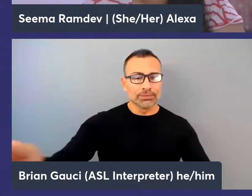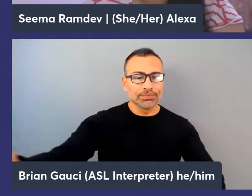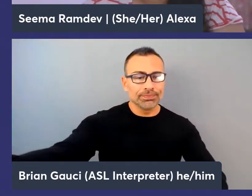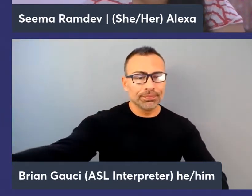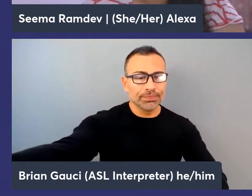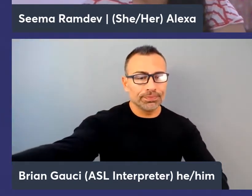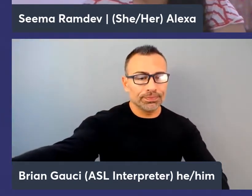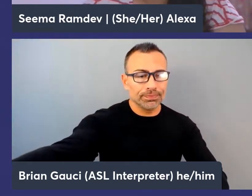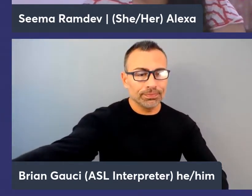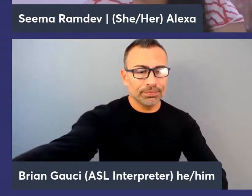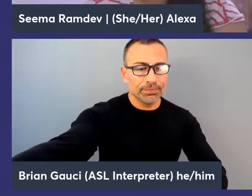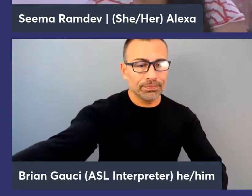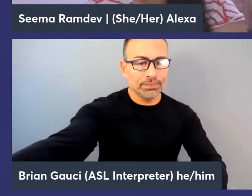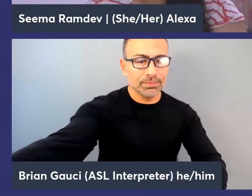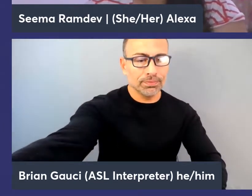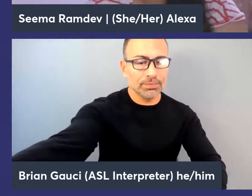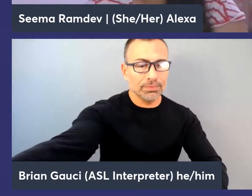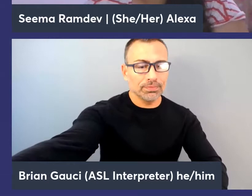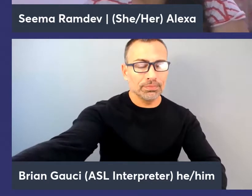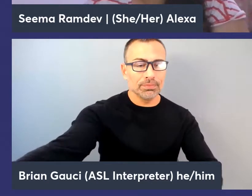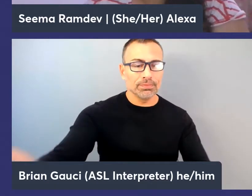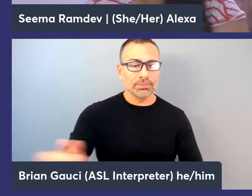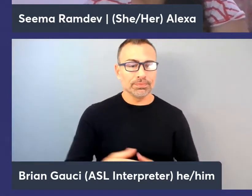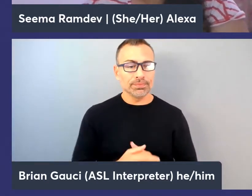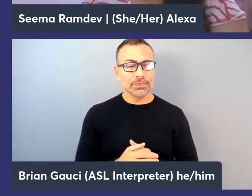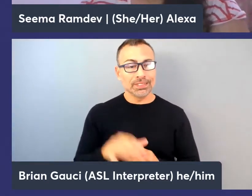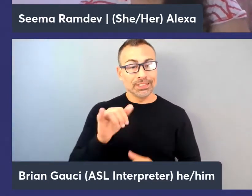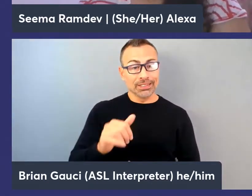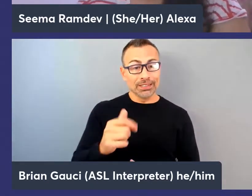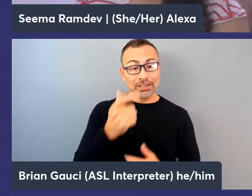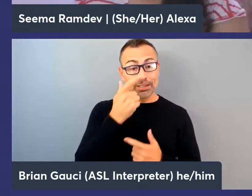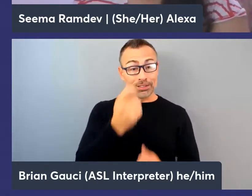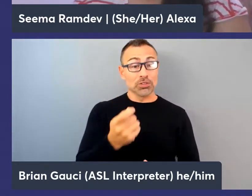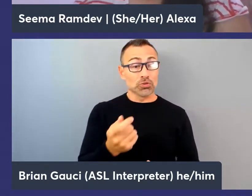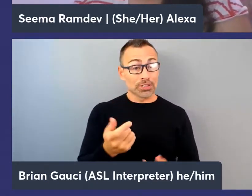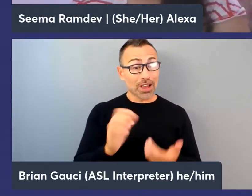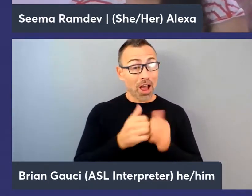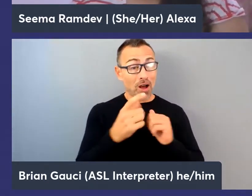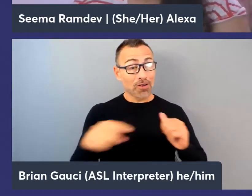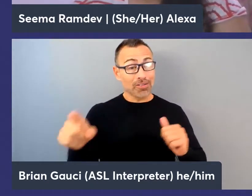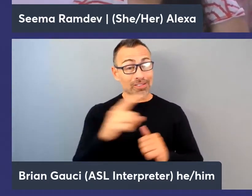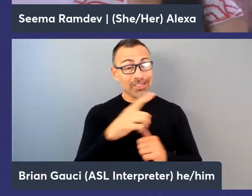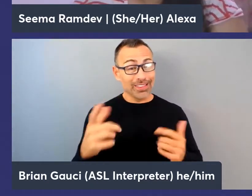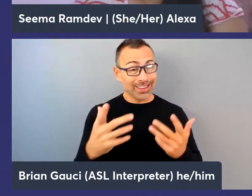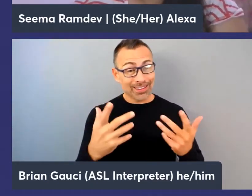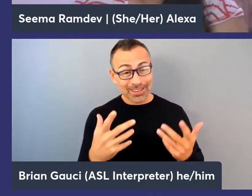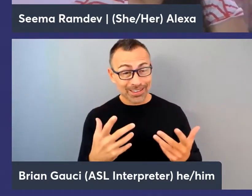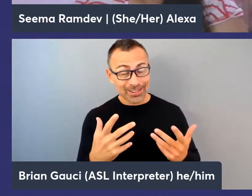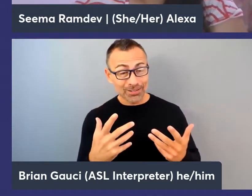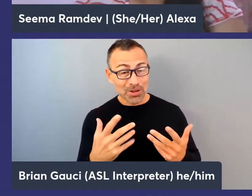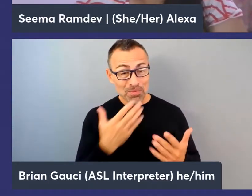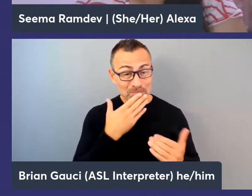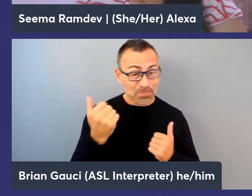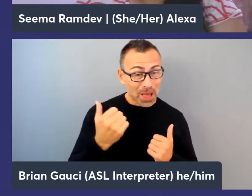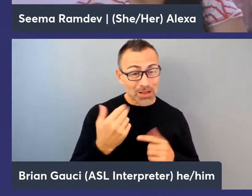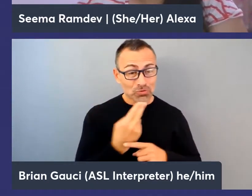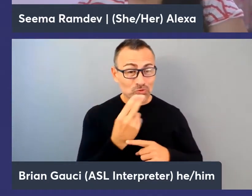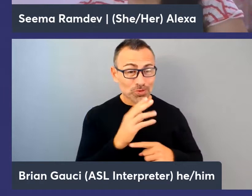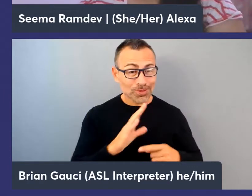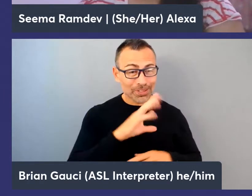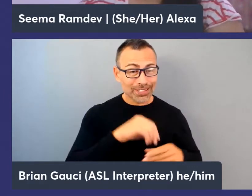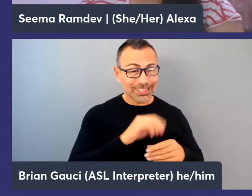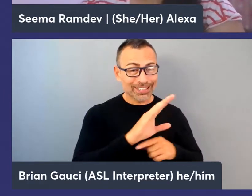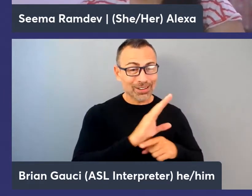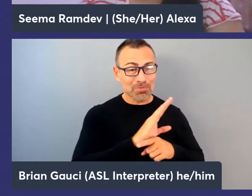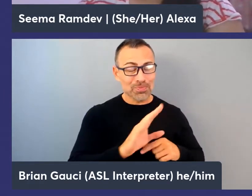Yeah, that is quite interesting how they're able to come up with maybe optimized solutions for their businesses. So